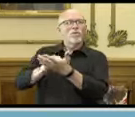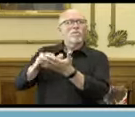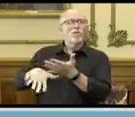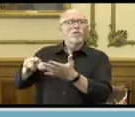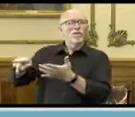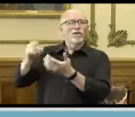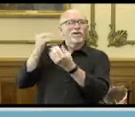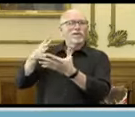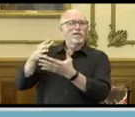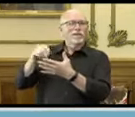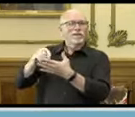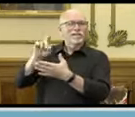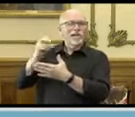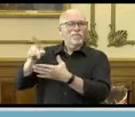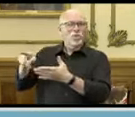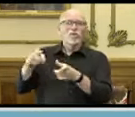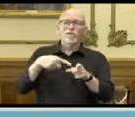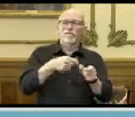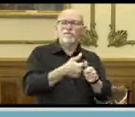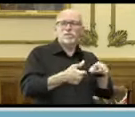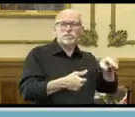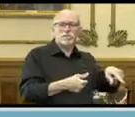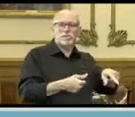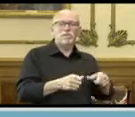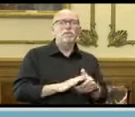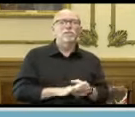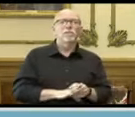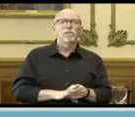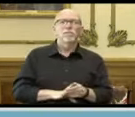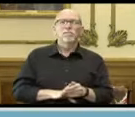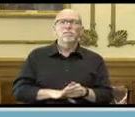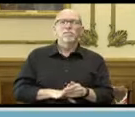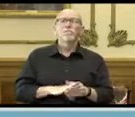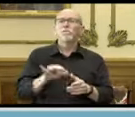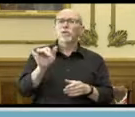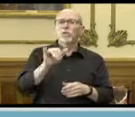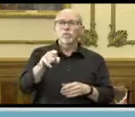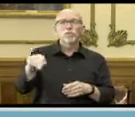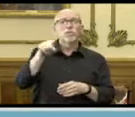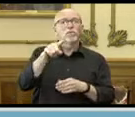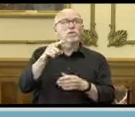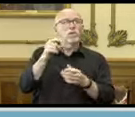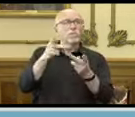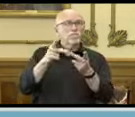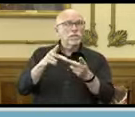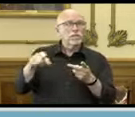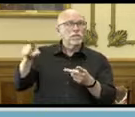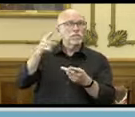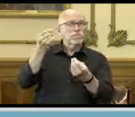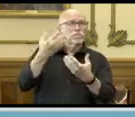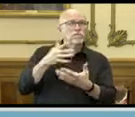in the table on the dashboard. In addition, facilities have reported